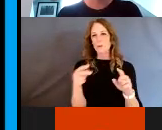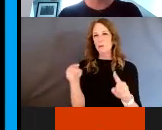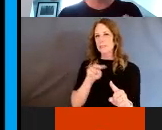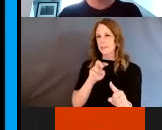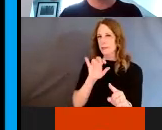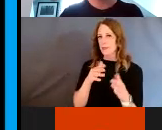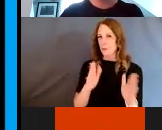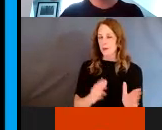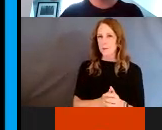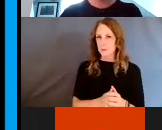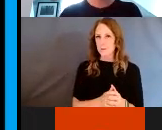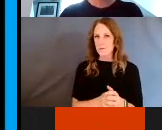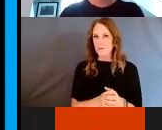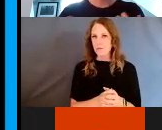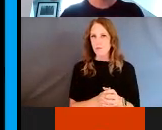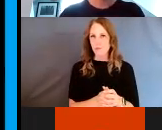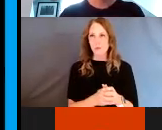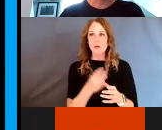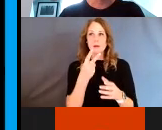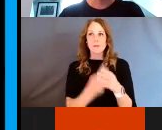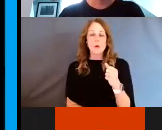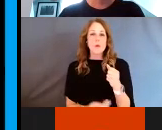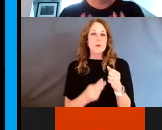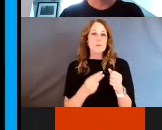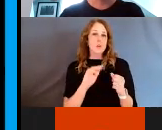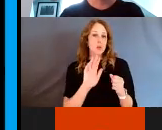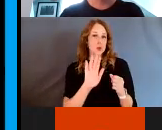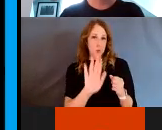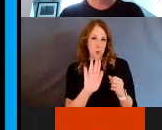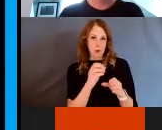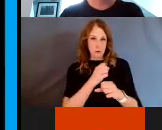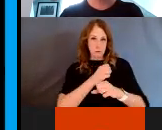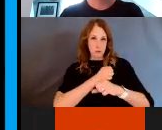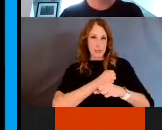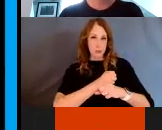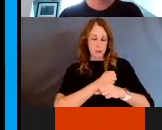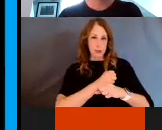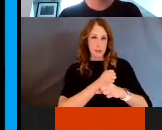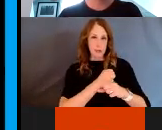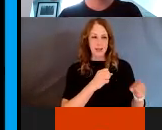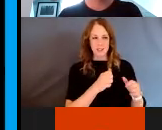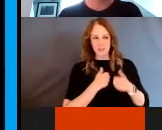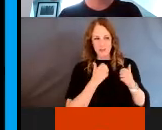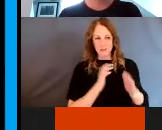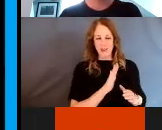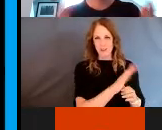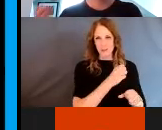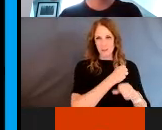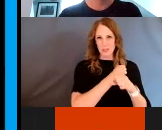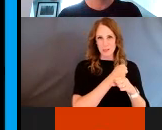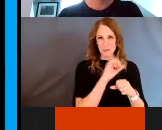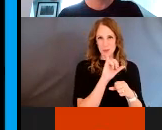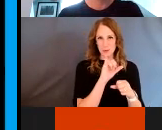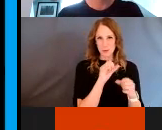control. And this is both for your protection, working with survivors, and survivors protection, working with advocates.